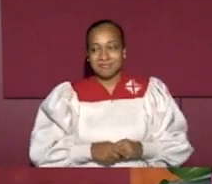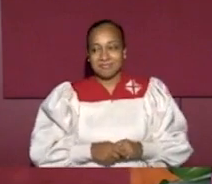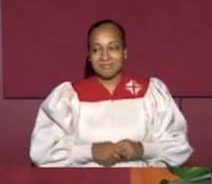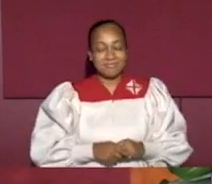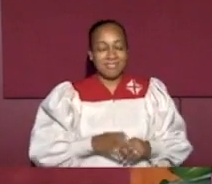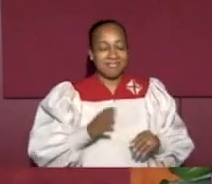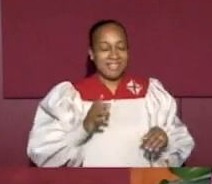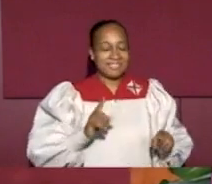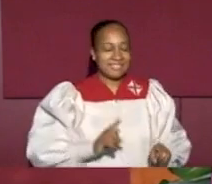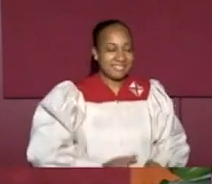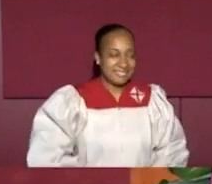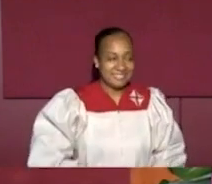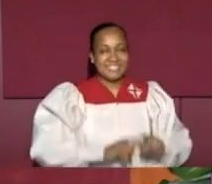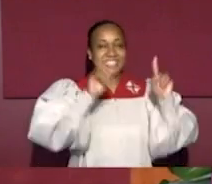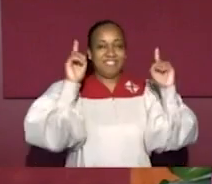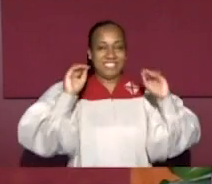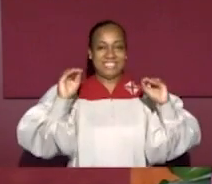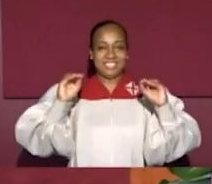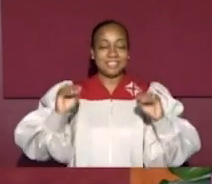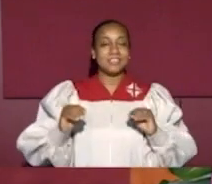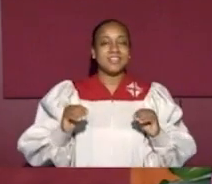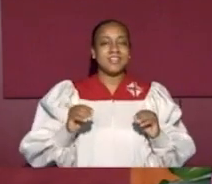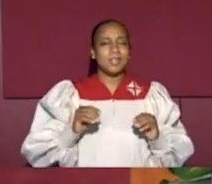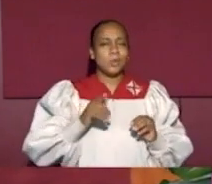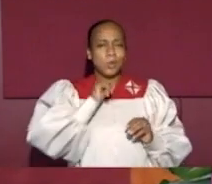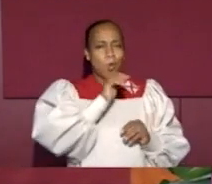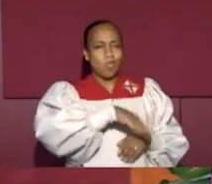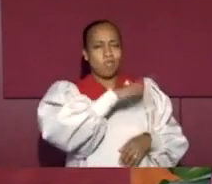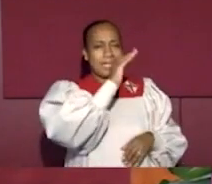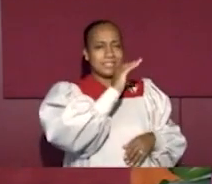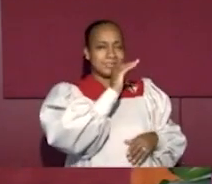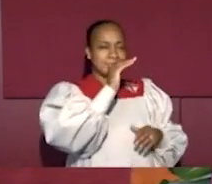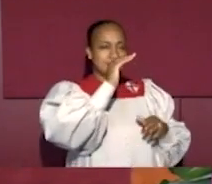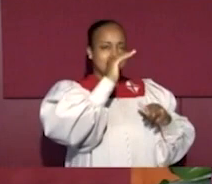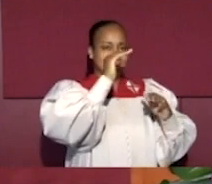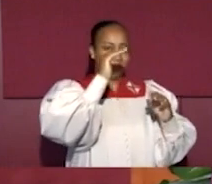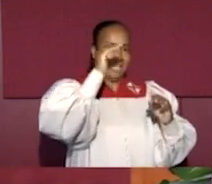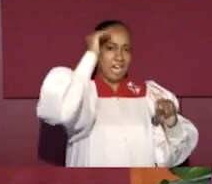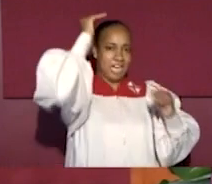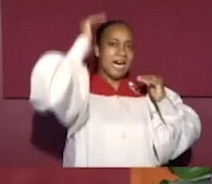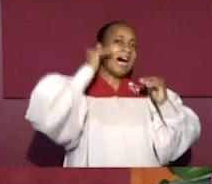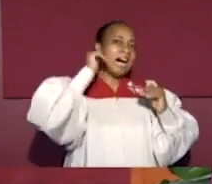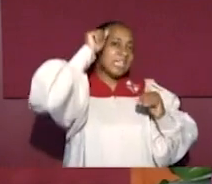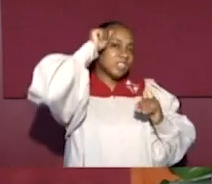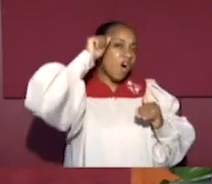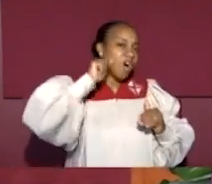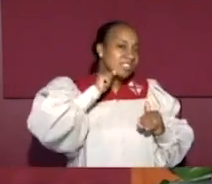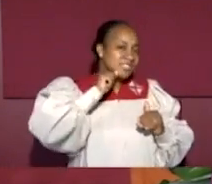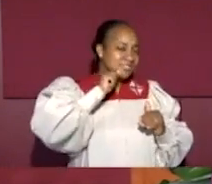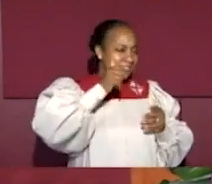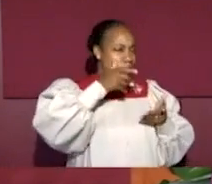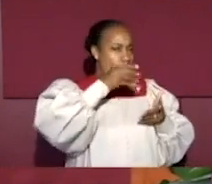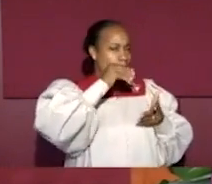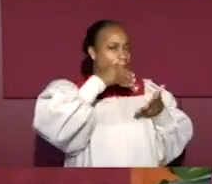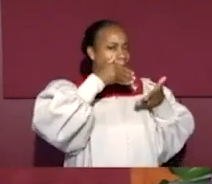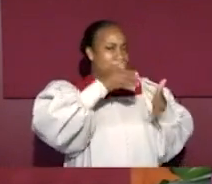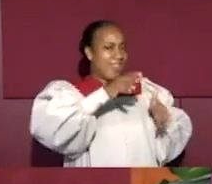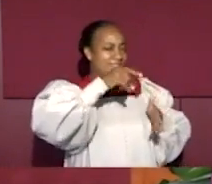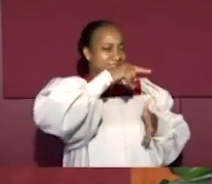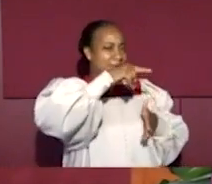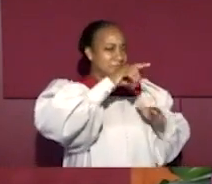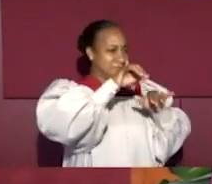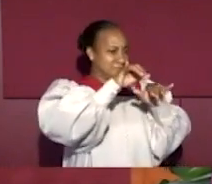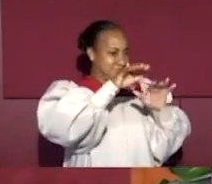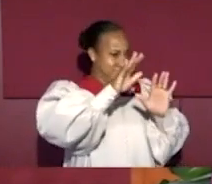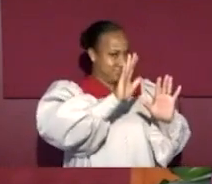That's a whole nother teaching. But see, you don't raise grown-ups. You let grown-ups be grown-ups. Amen? That's how you raise a grown-up. You let